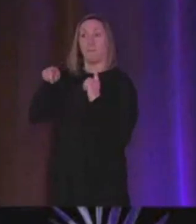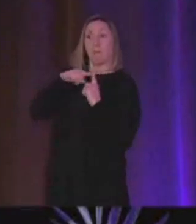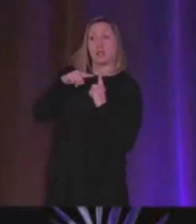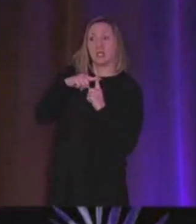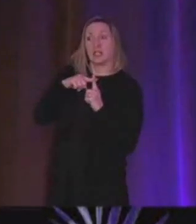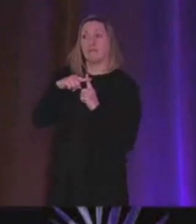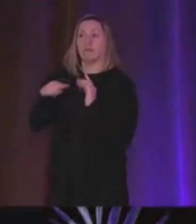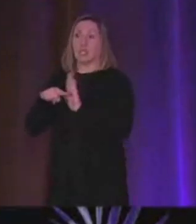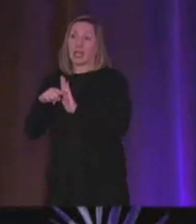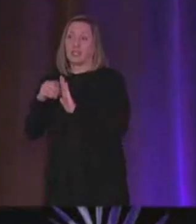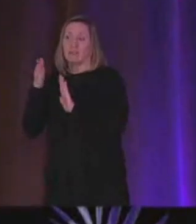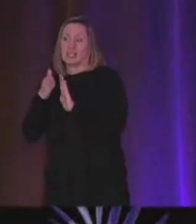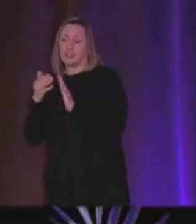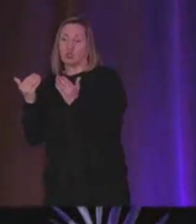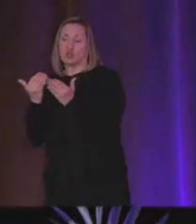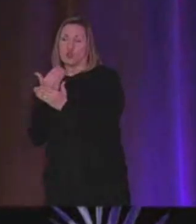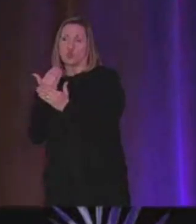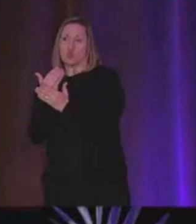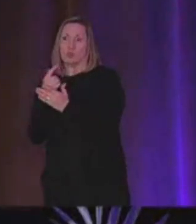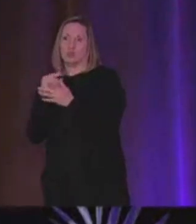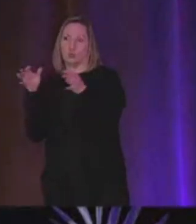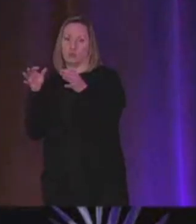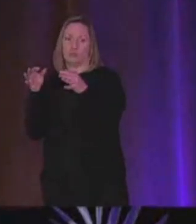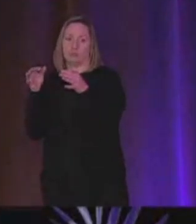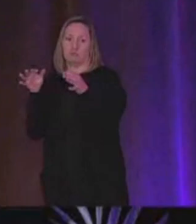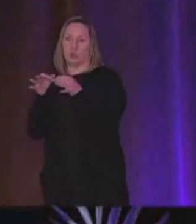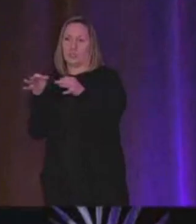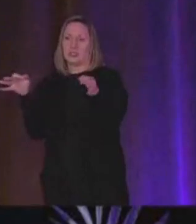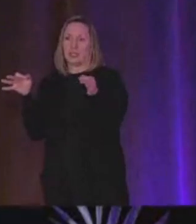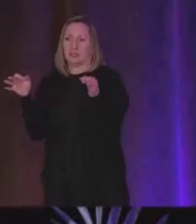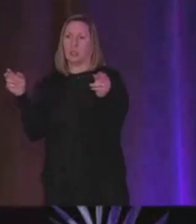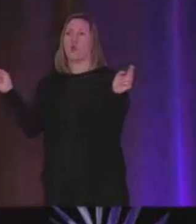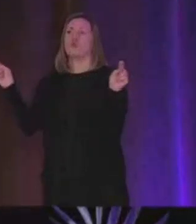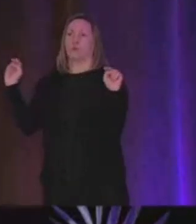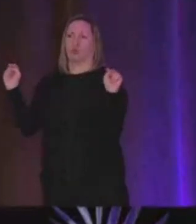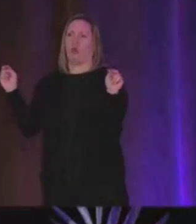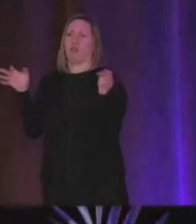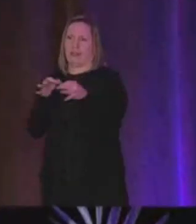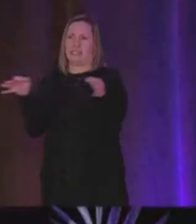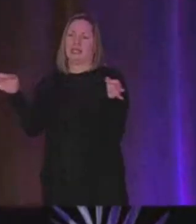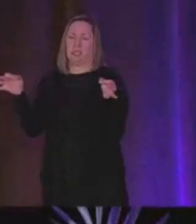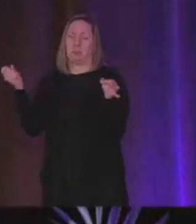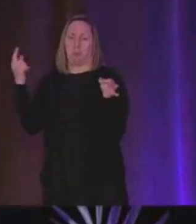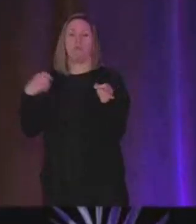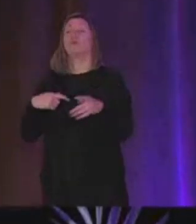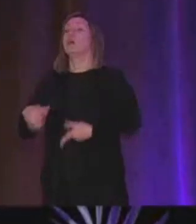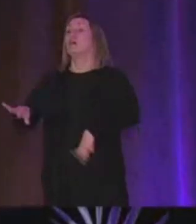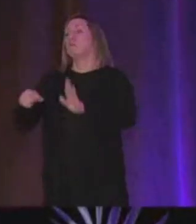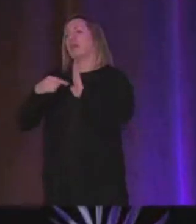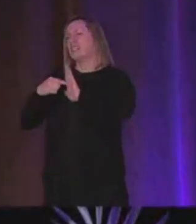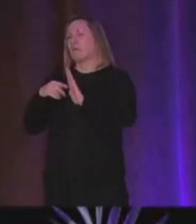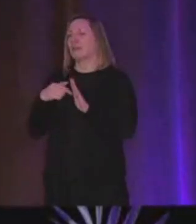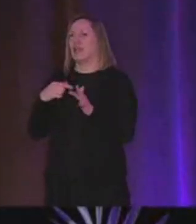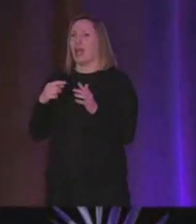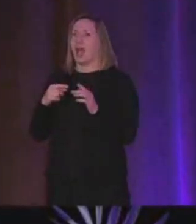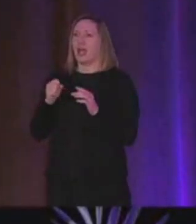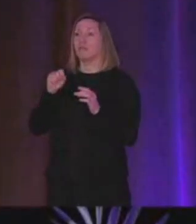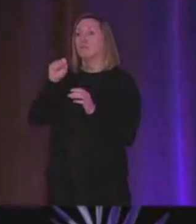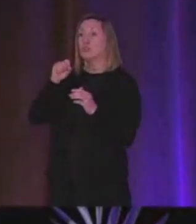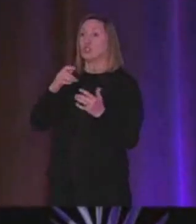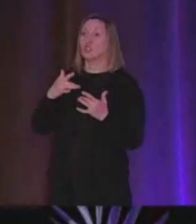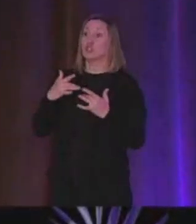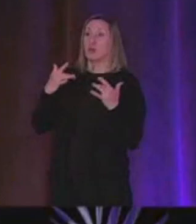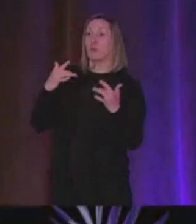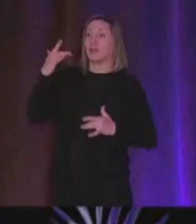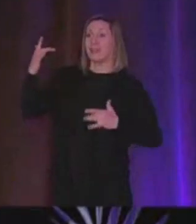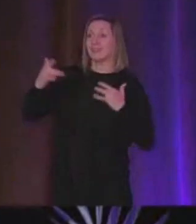it's a negative, / it's a neutral sentence. So let me give you an example. I am super excited to be presenting here